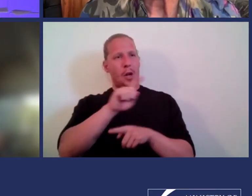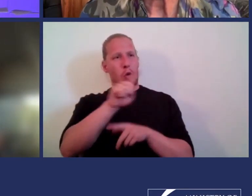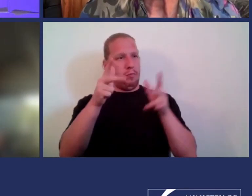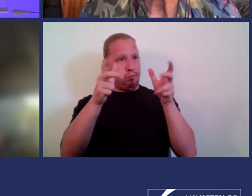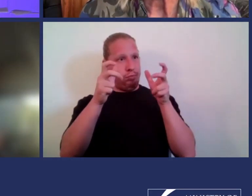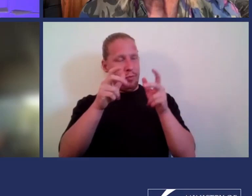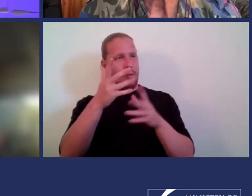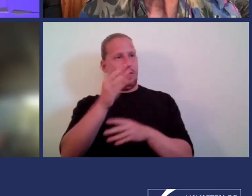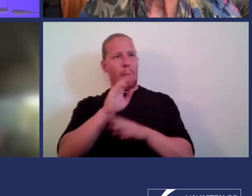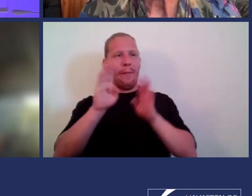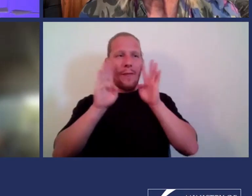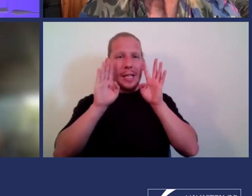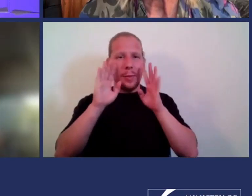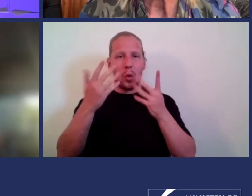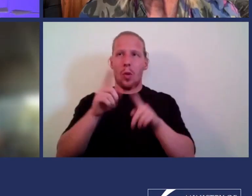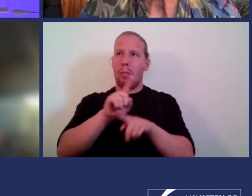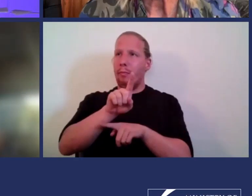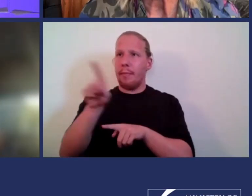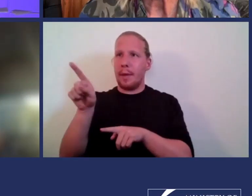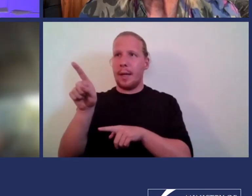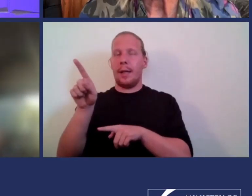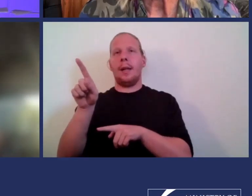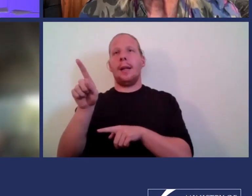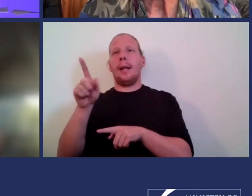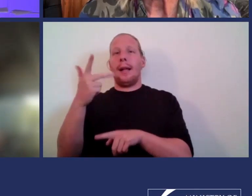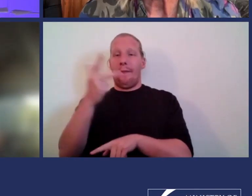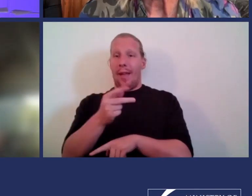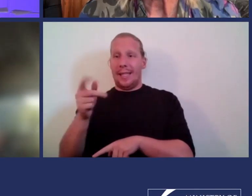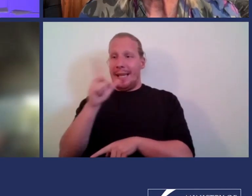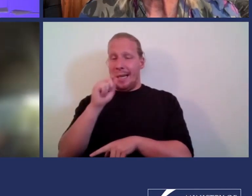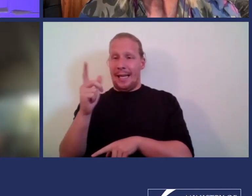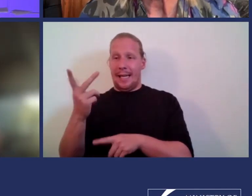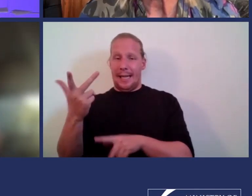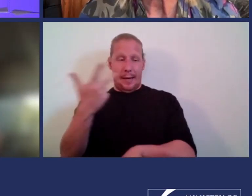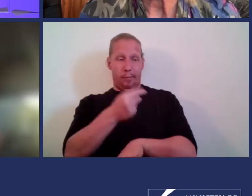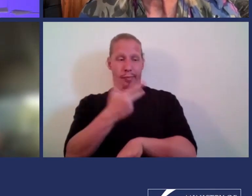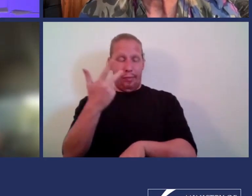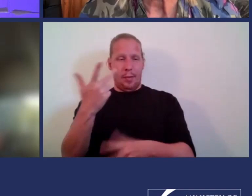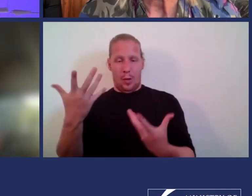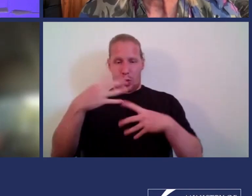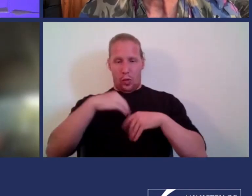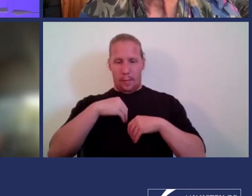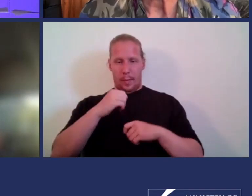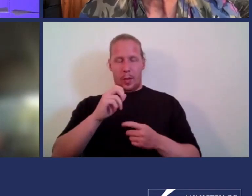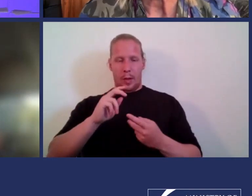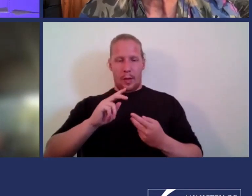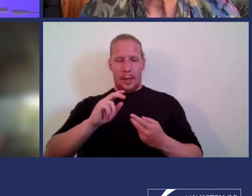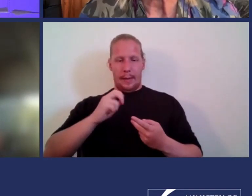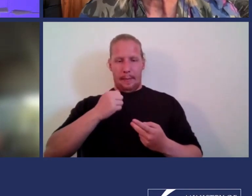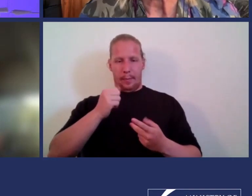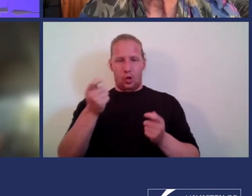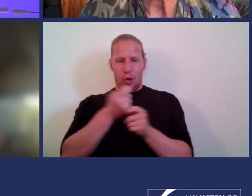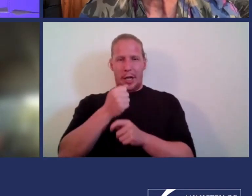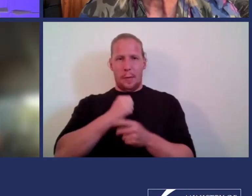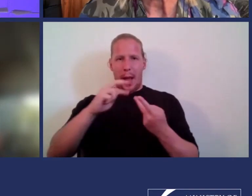there is no way that this vaccine can alter a child's DNA or their genetic material. It does not get into the nucleus